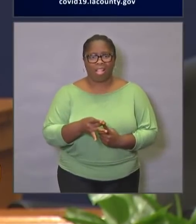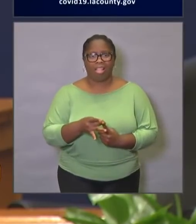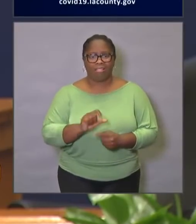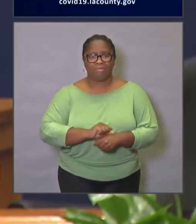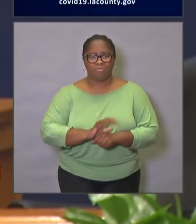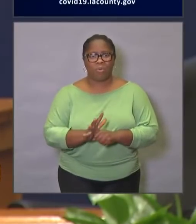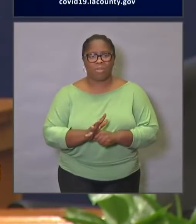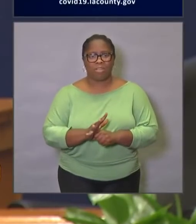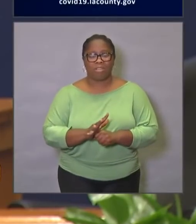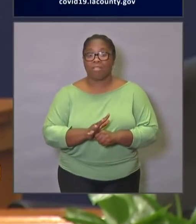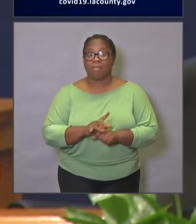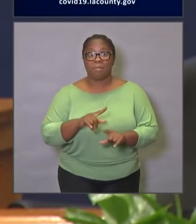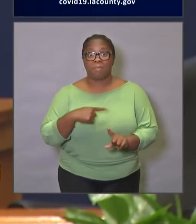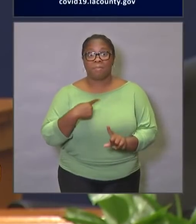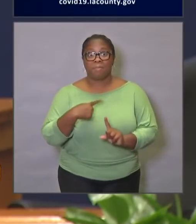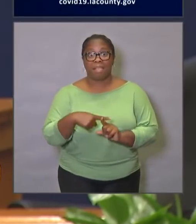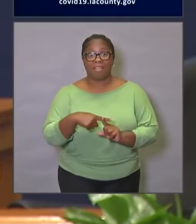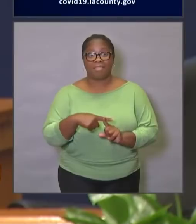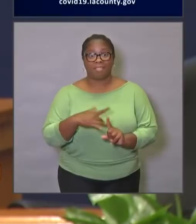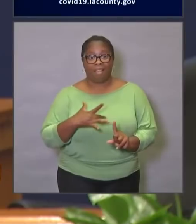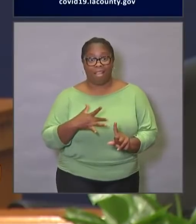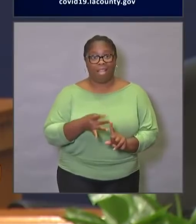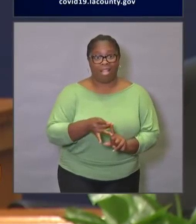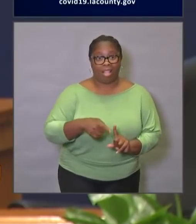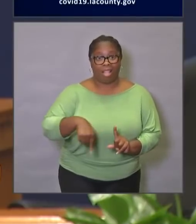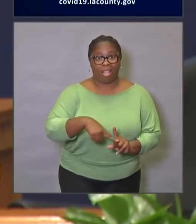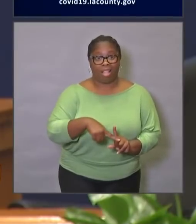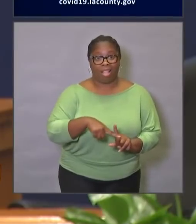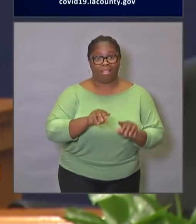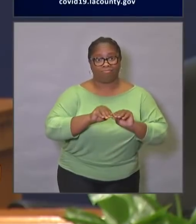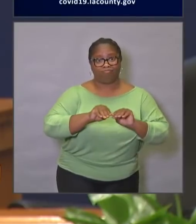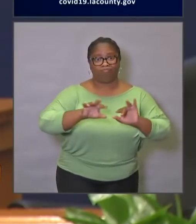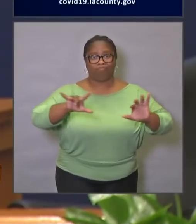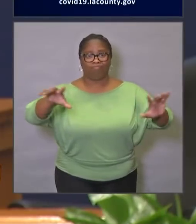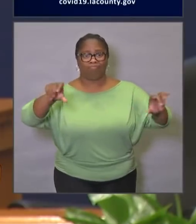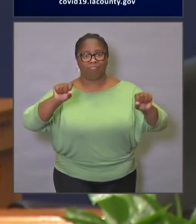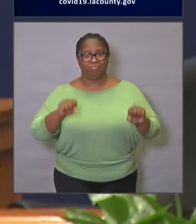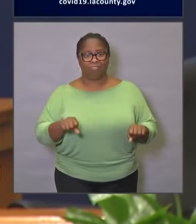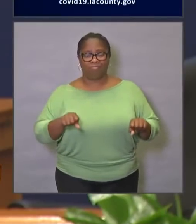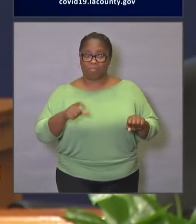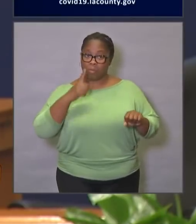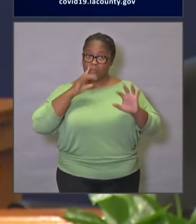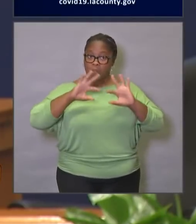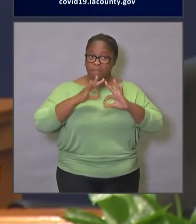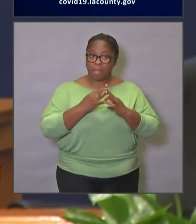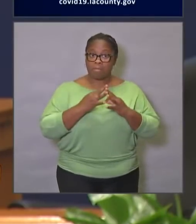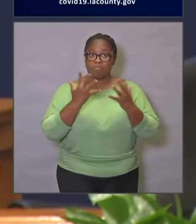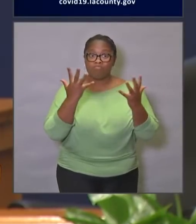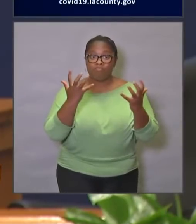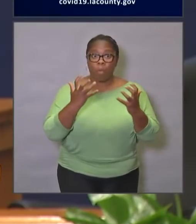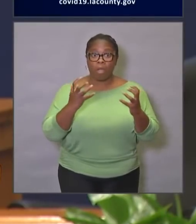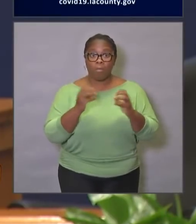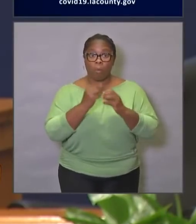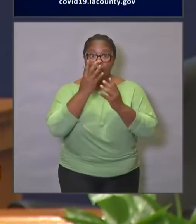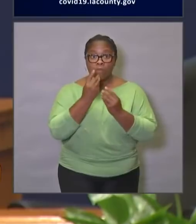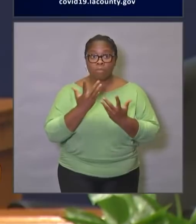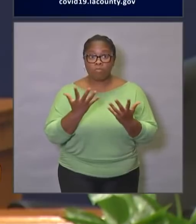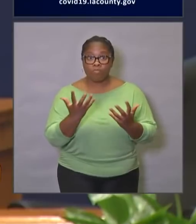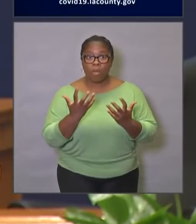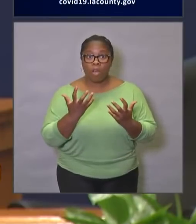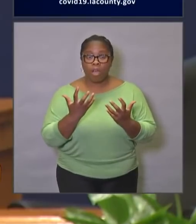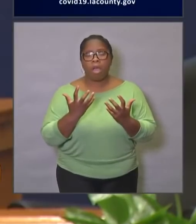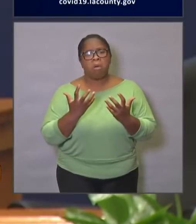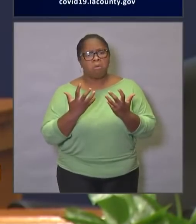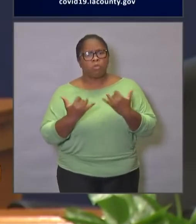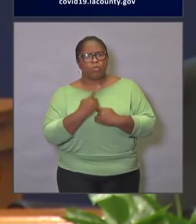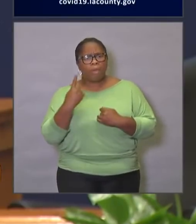spread the virus. And to the families that are looking for more information, I'm hoping that today I provide you with a couple of updates